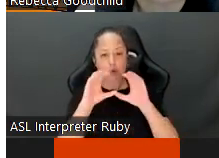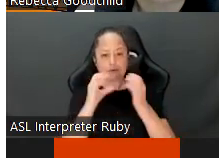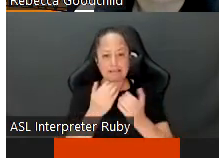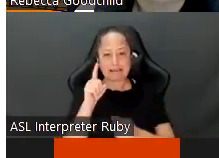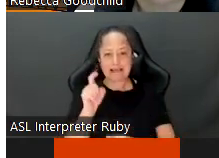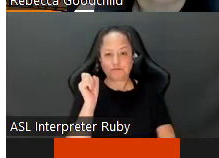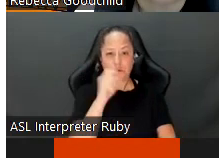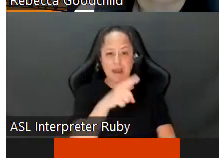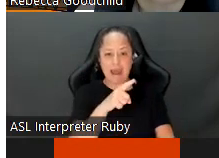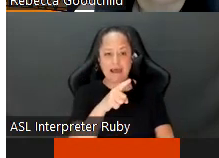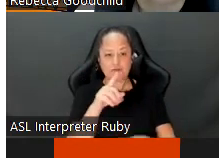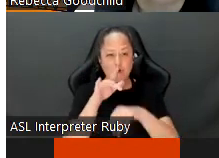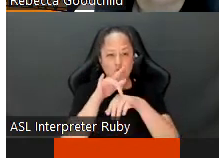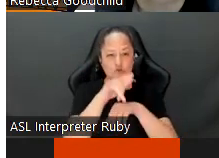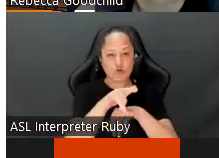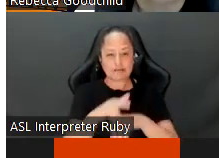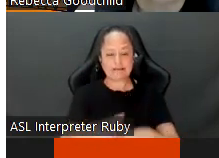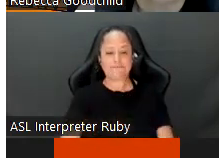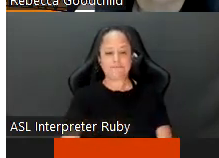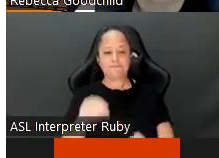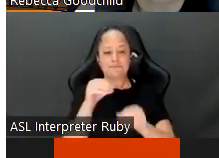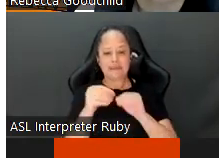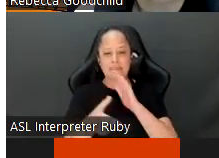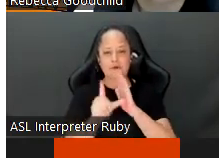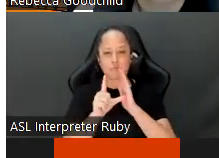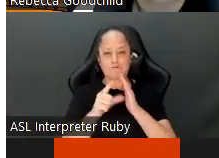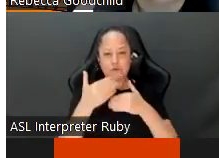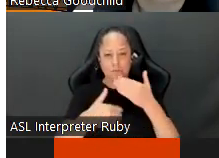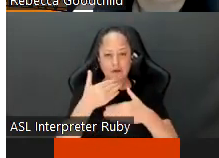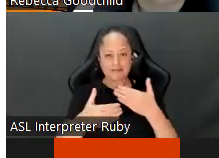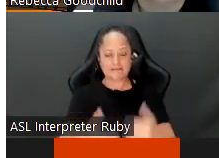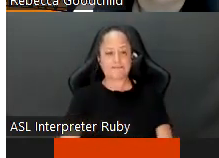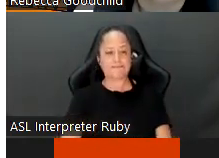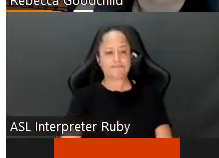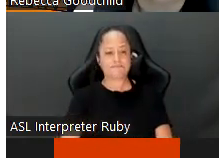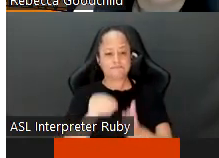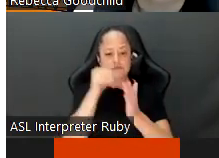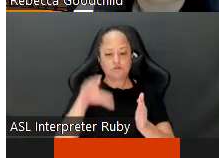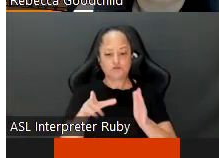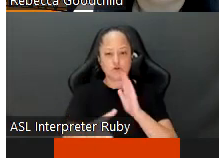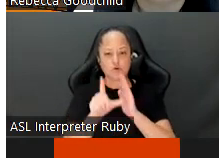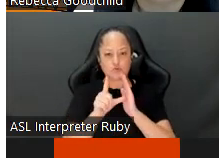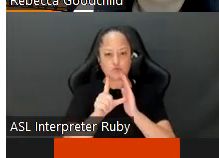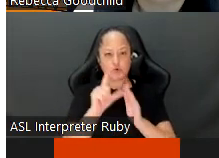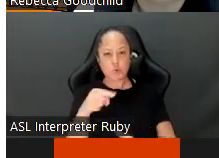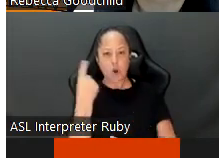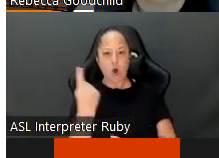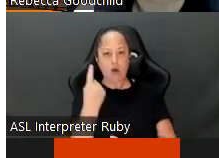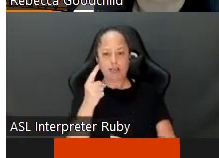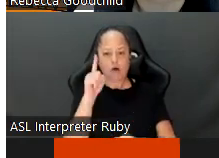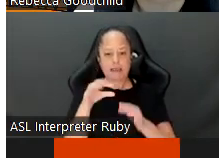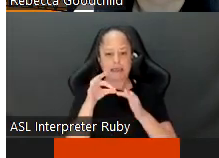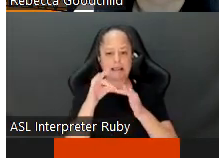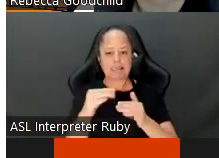ask really early in the review process. Okay, so student reviews taken alone may not lead to a less